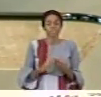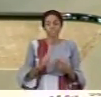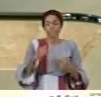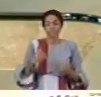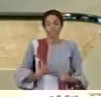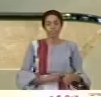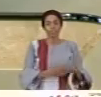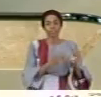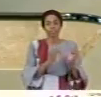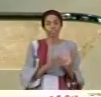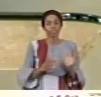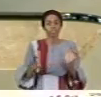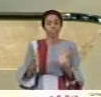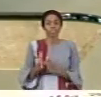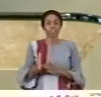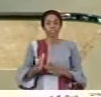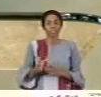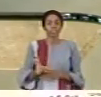decided.